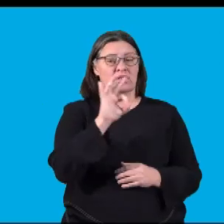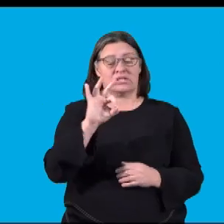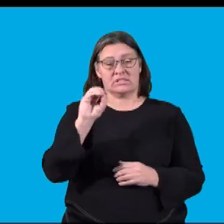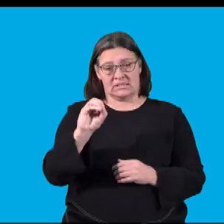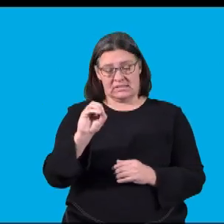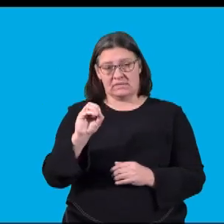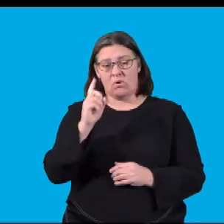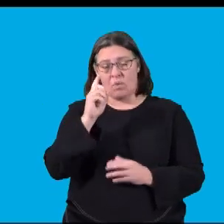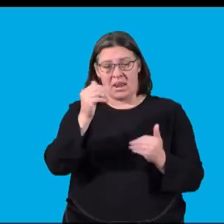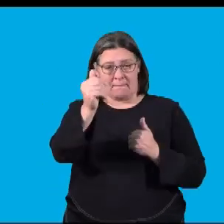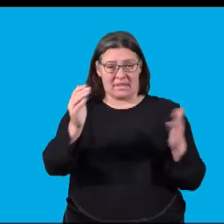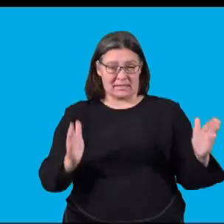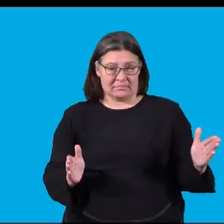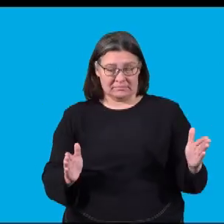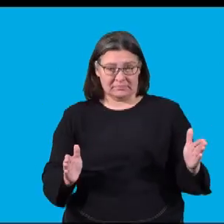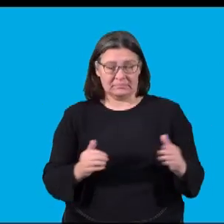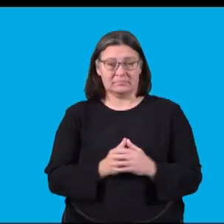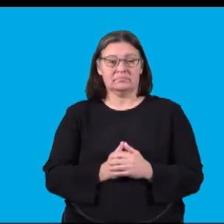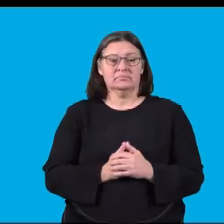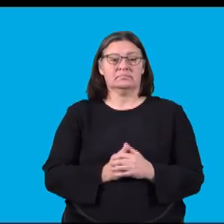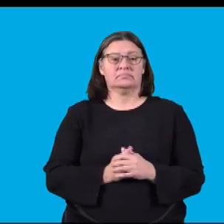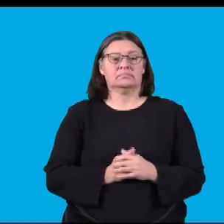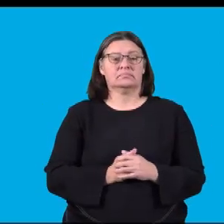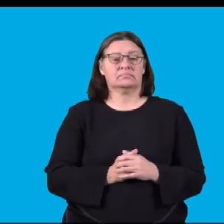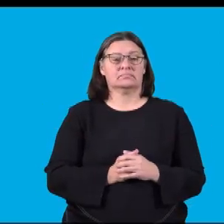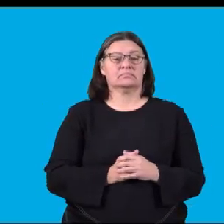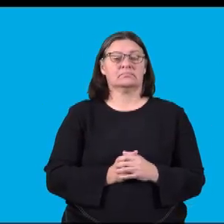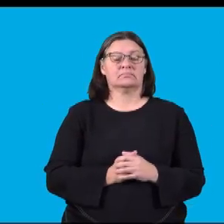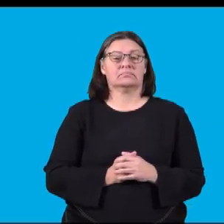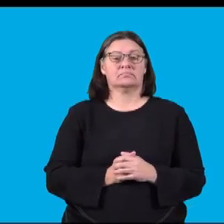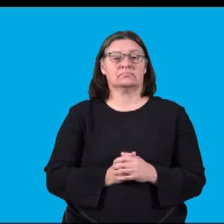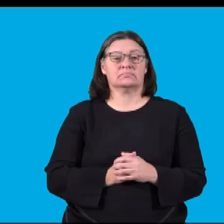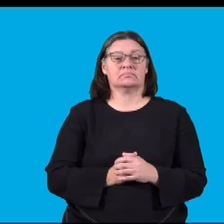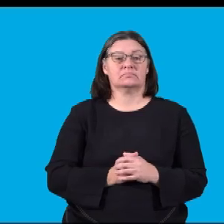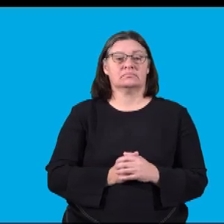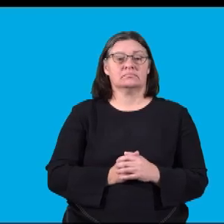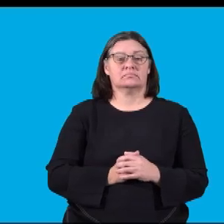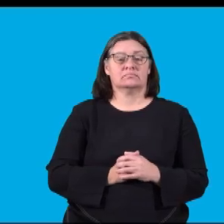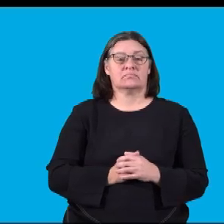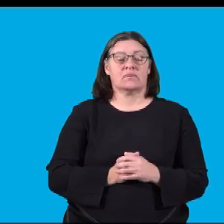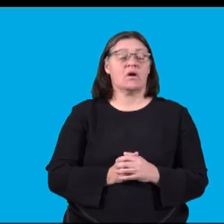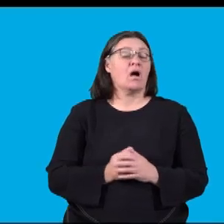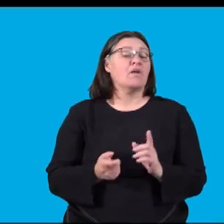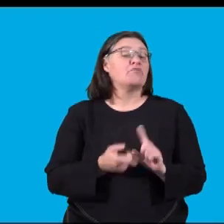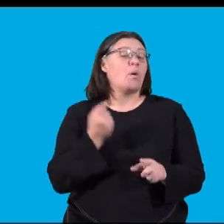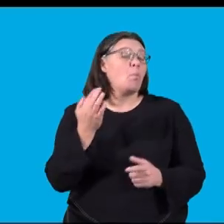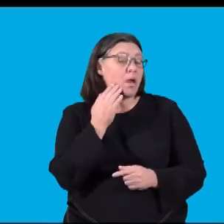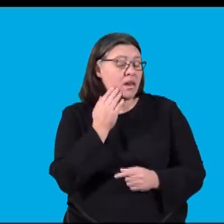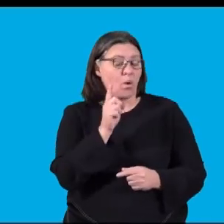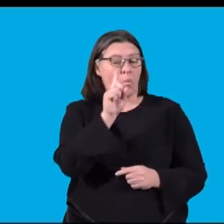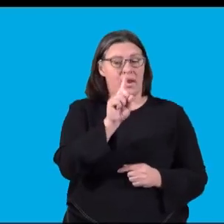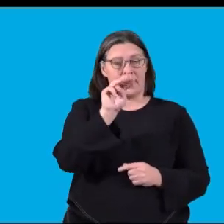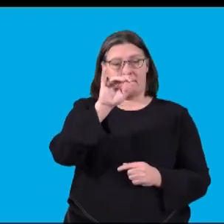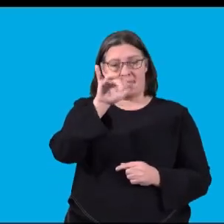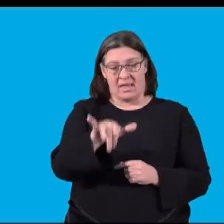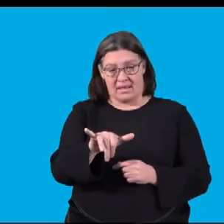$330 per square meter. Remember, underline the keywords, $330 per square meter from 1